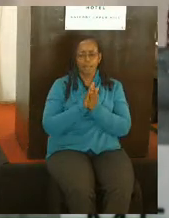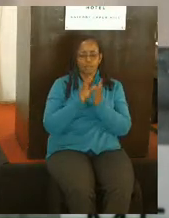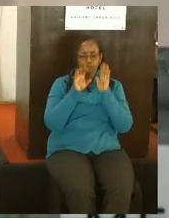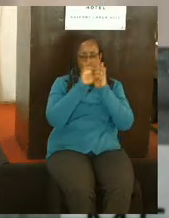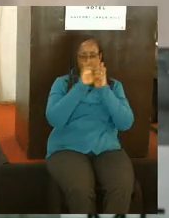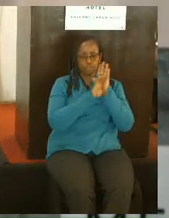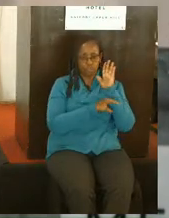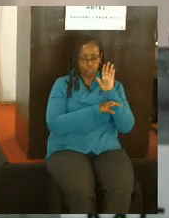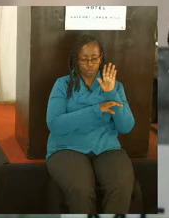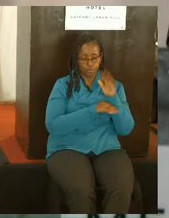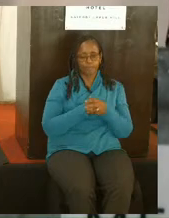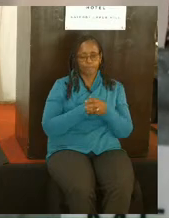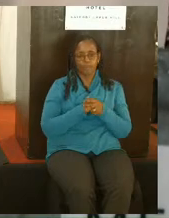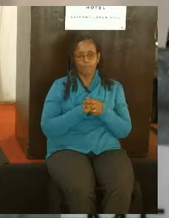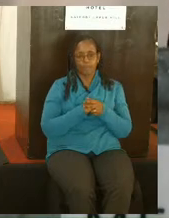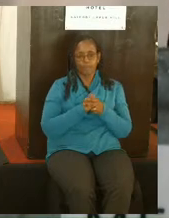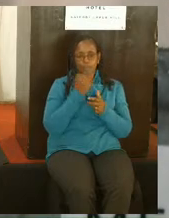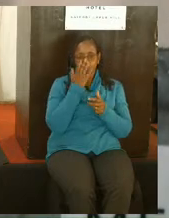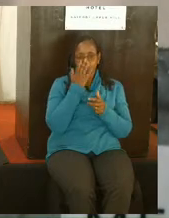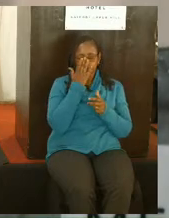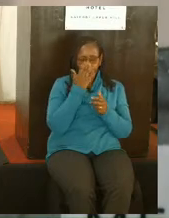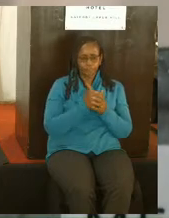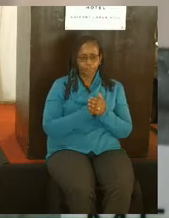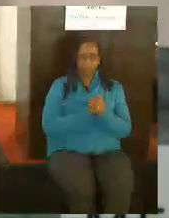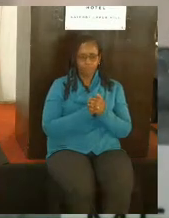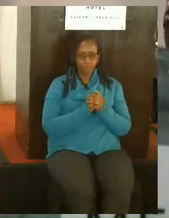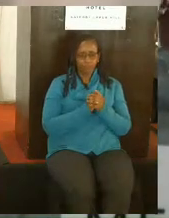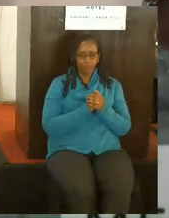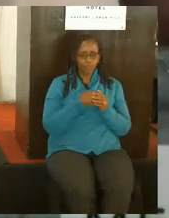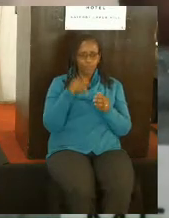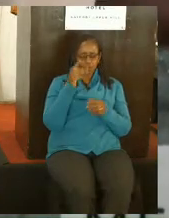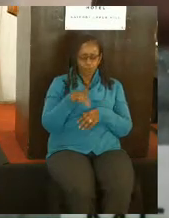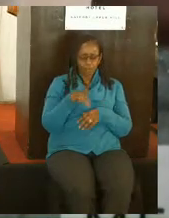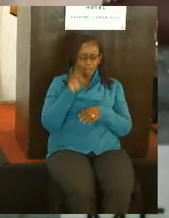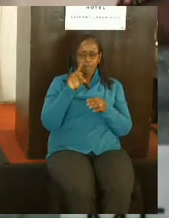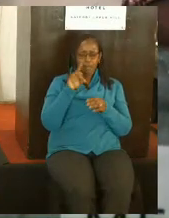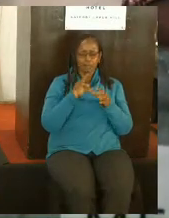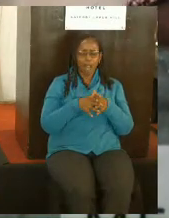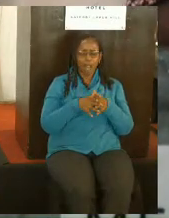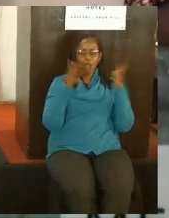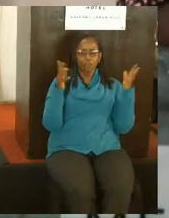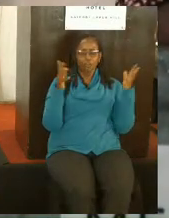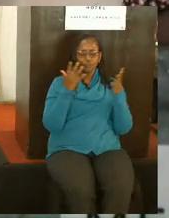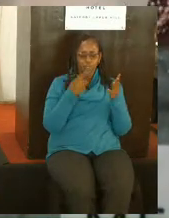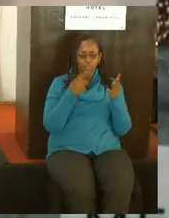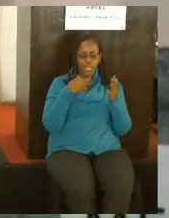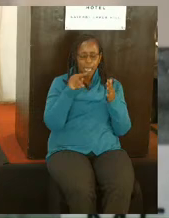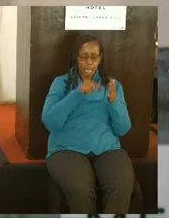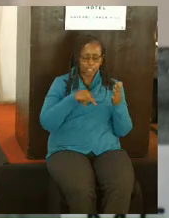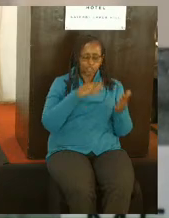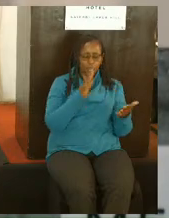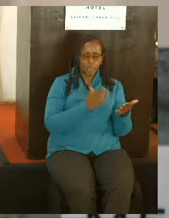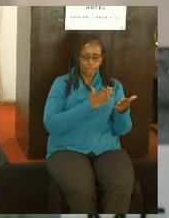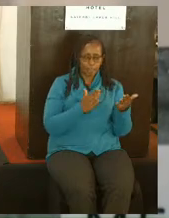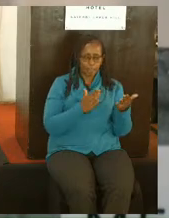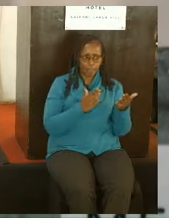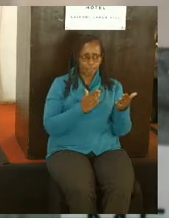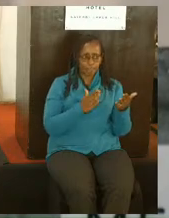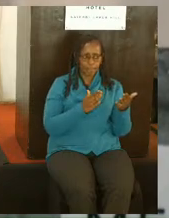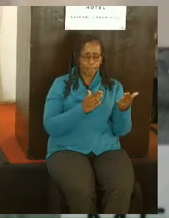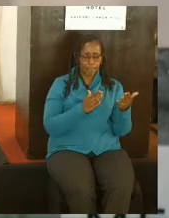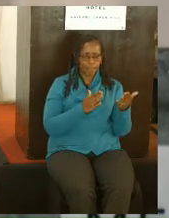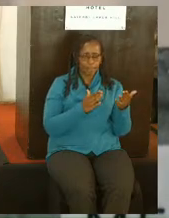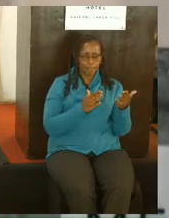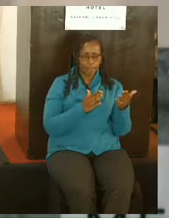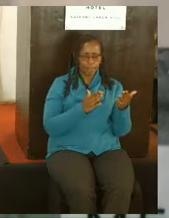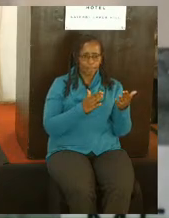all times what is interesting is you find a lot of these in our national anthem we find